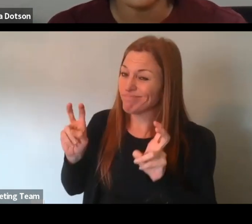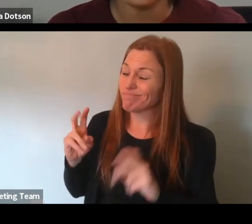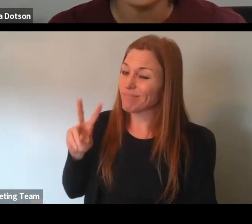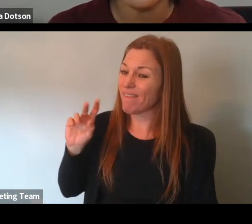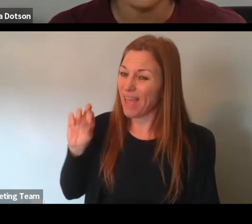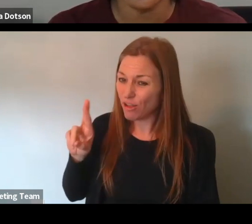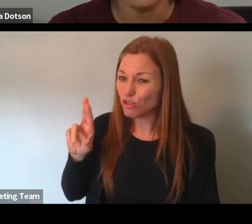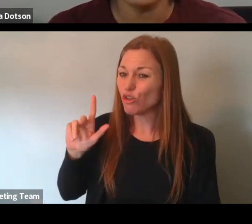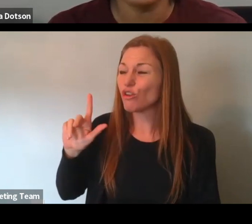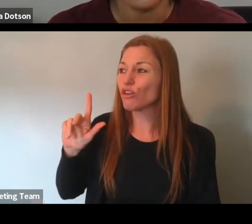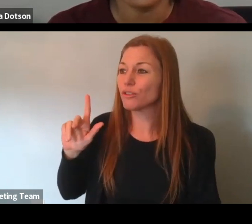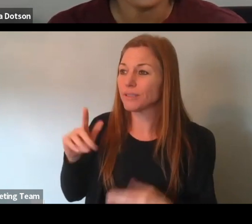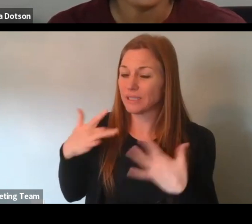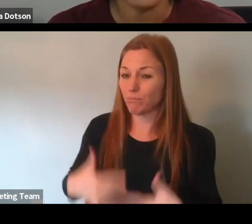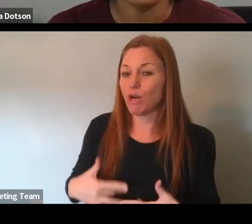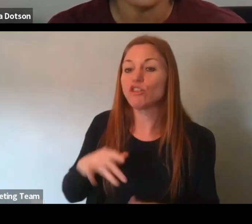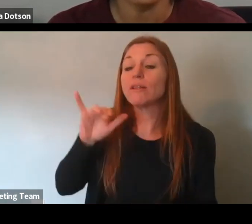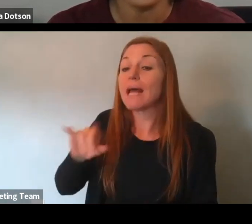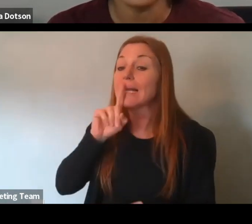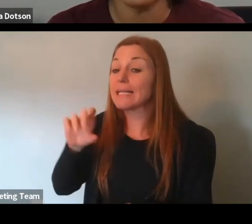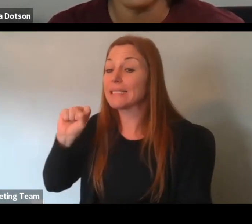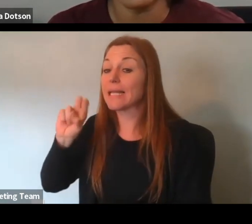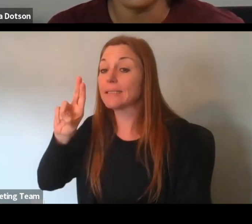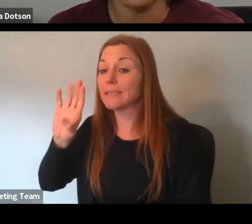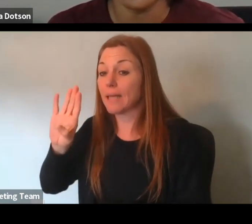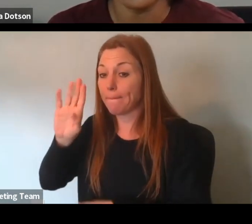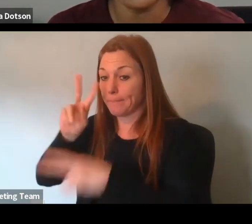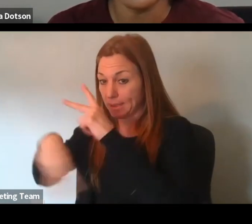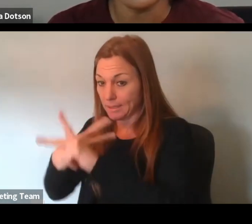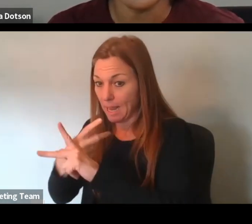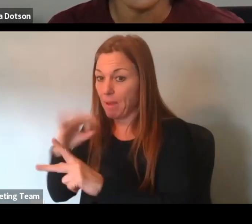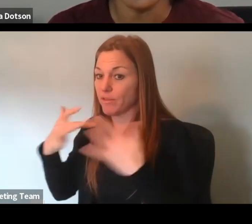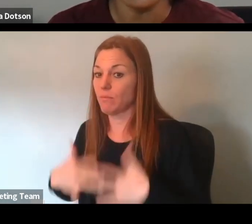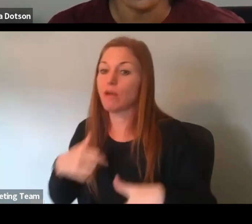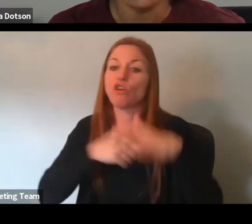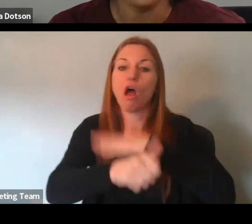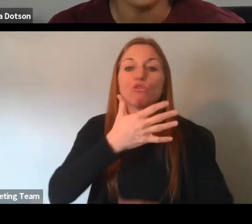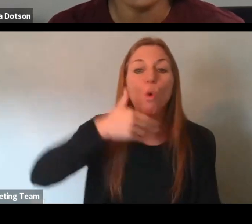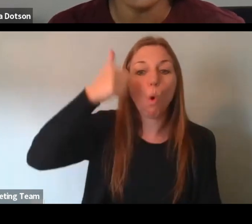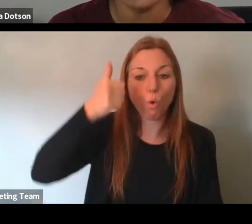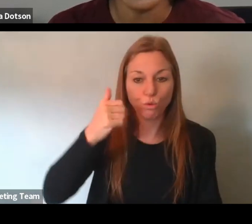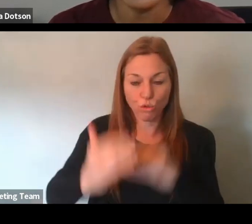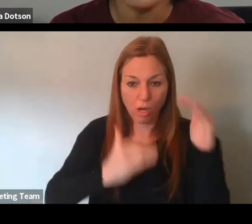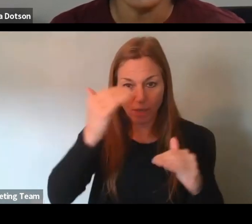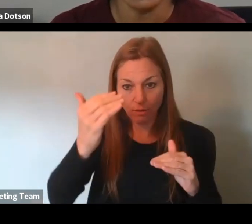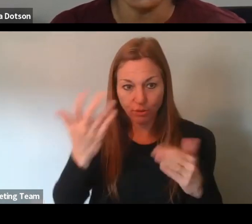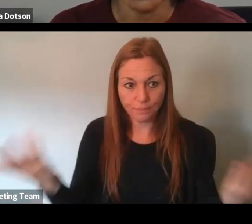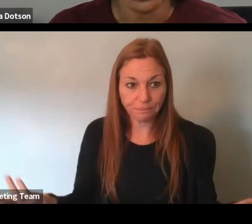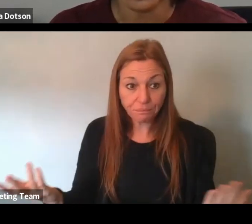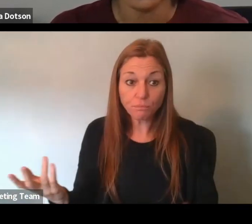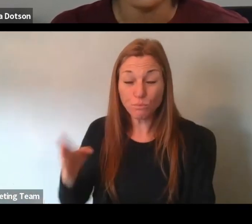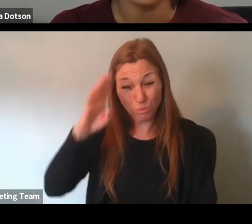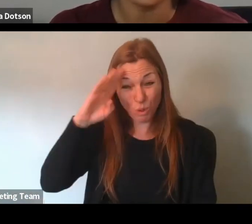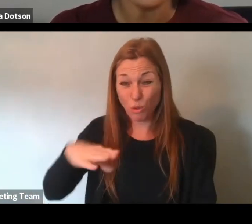is that the population is aging. We're going to have an increasing number of older adults in society